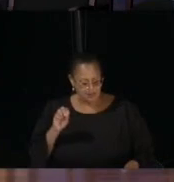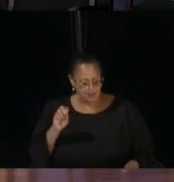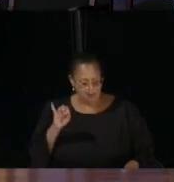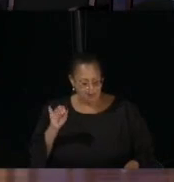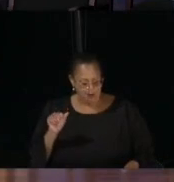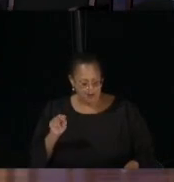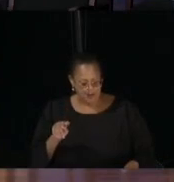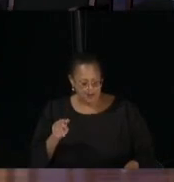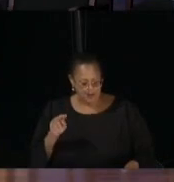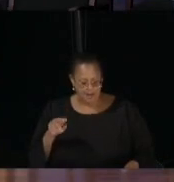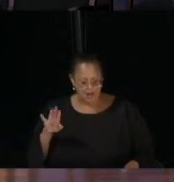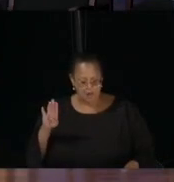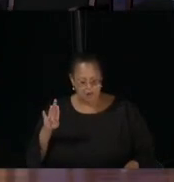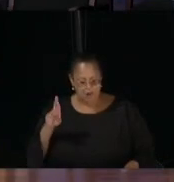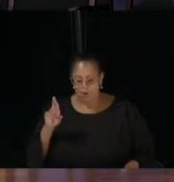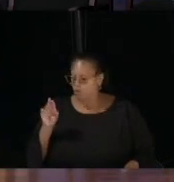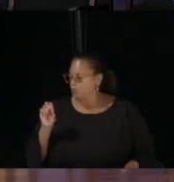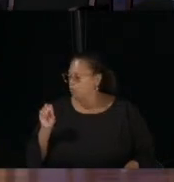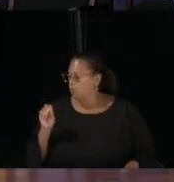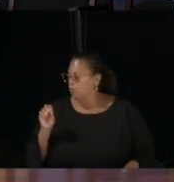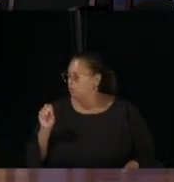Moayan Brodus.